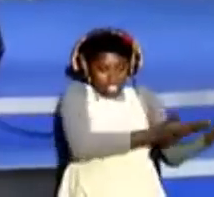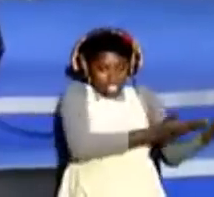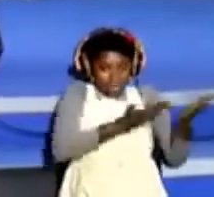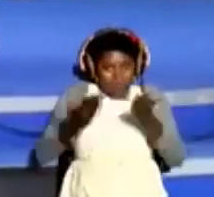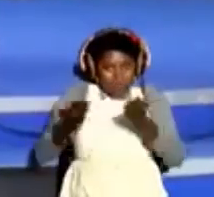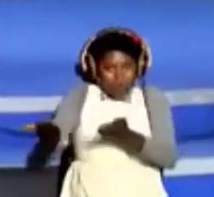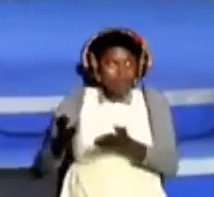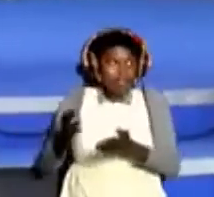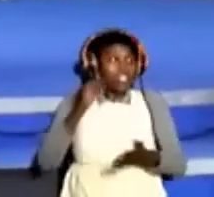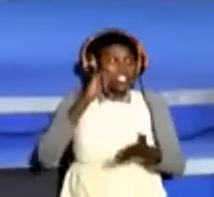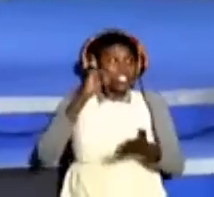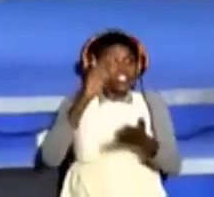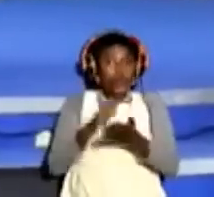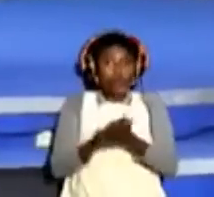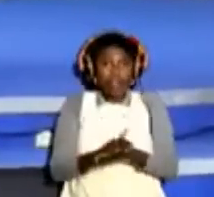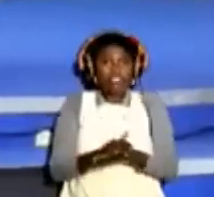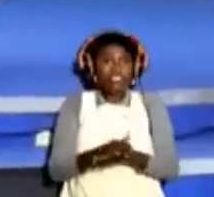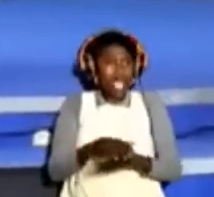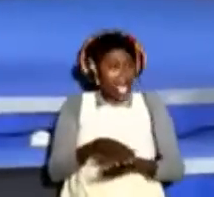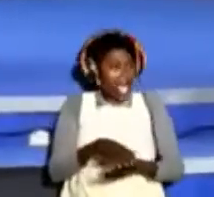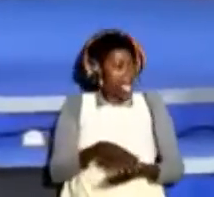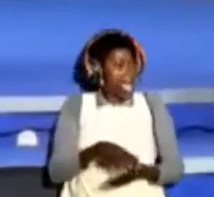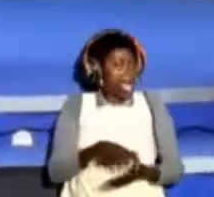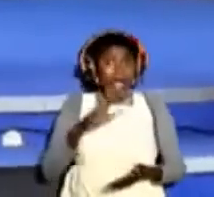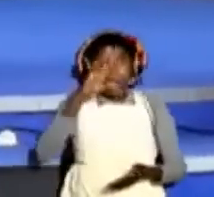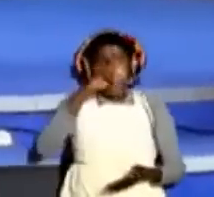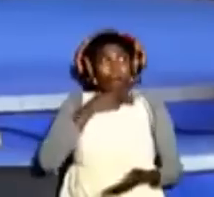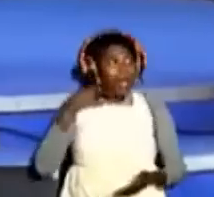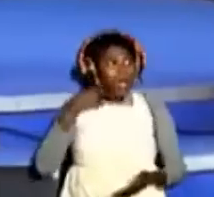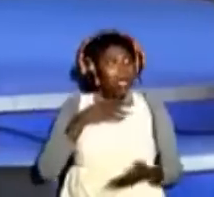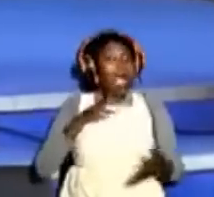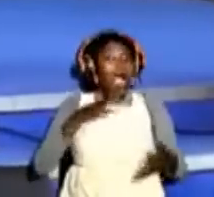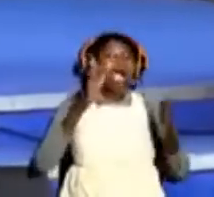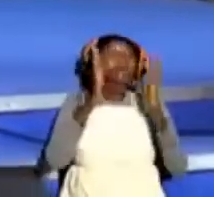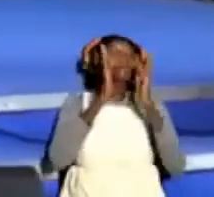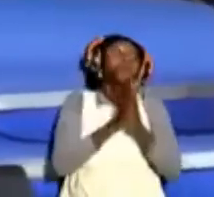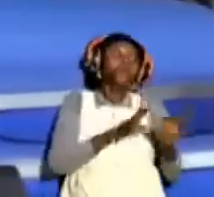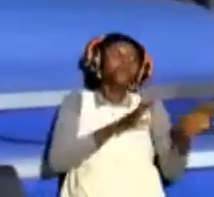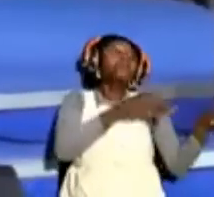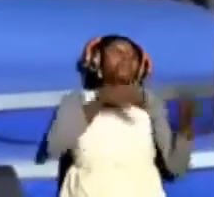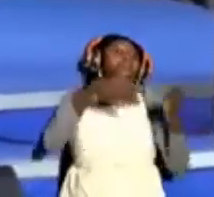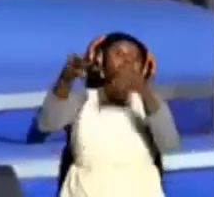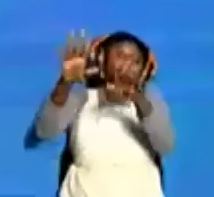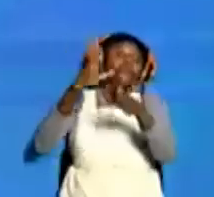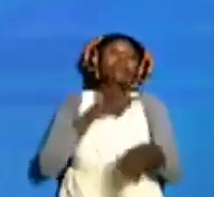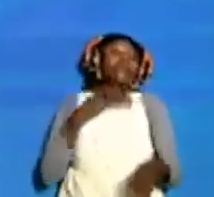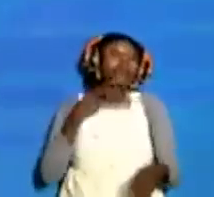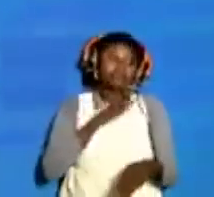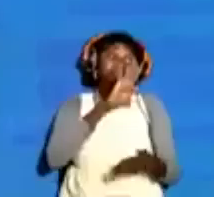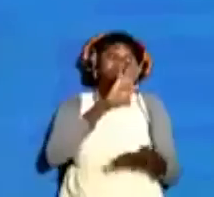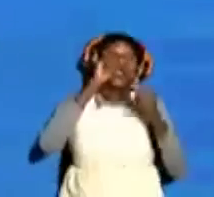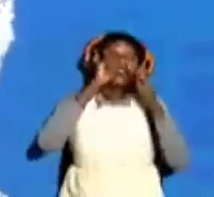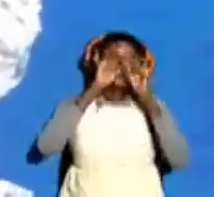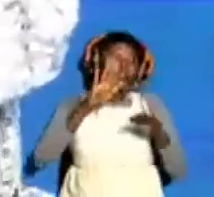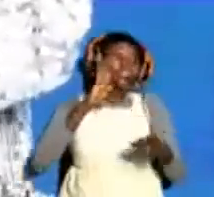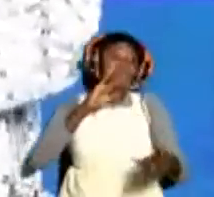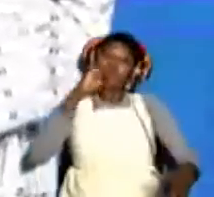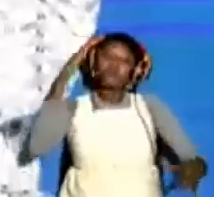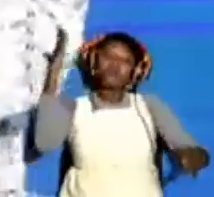The wife said, "Did the pastor say that?" He said, "Yeah. Release it all so that your blessing will not be blocked."